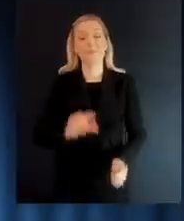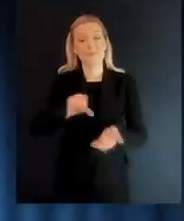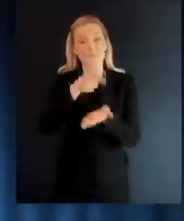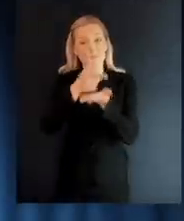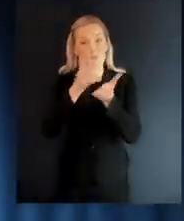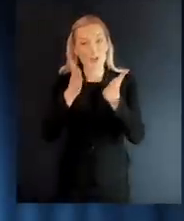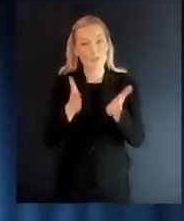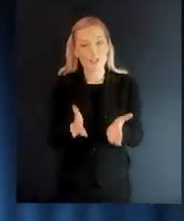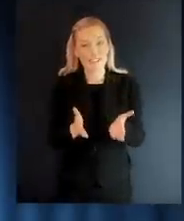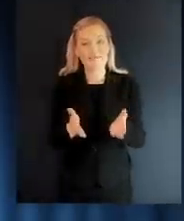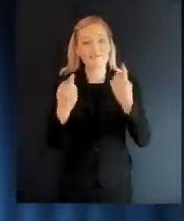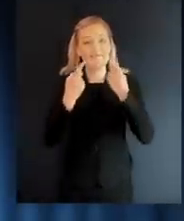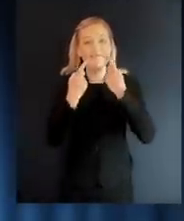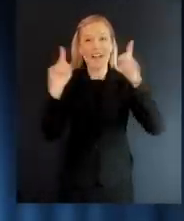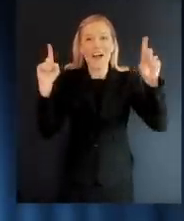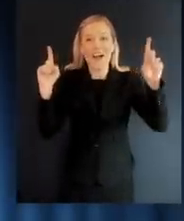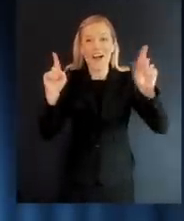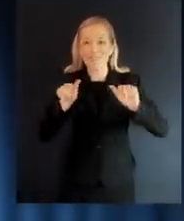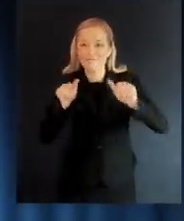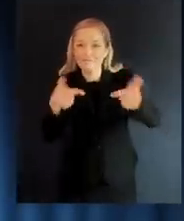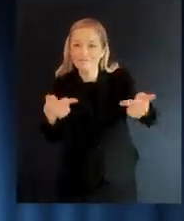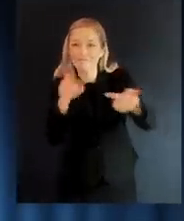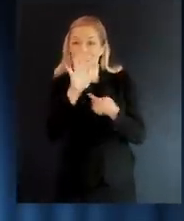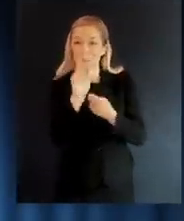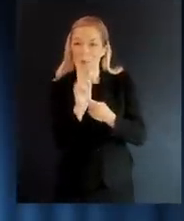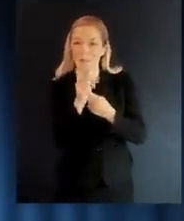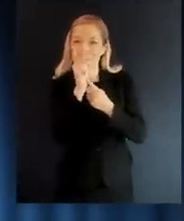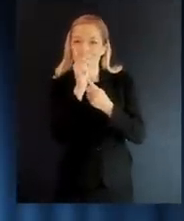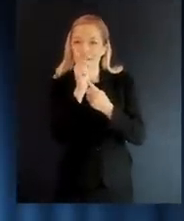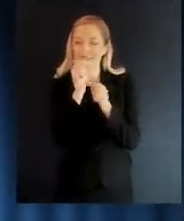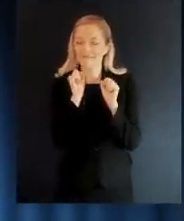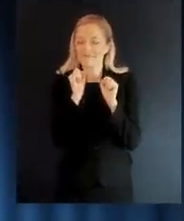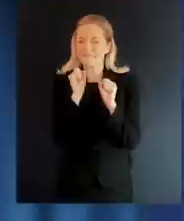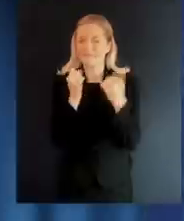Graduates, your big moment is here.